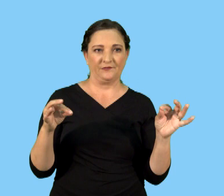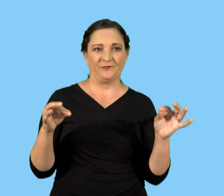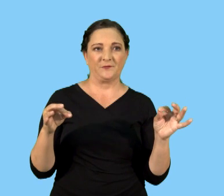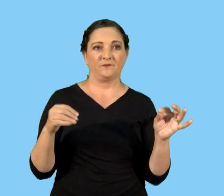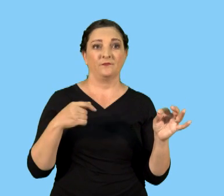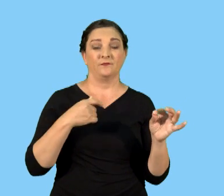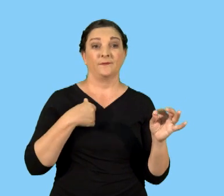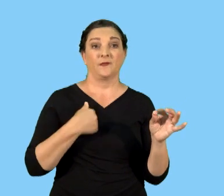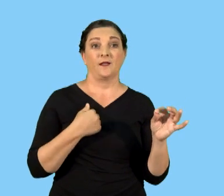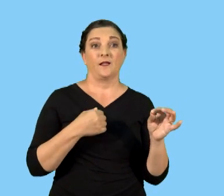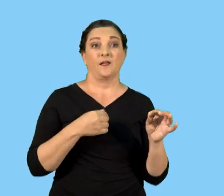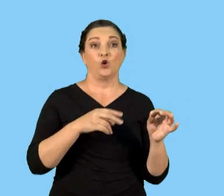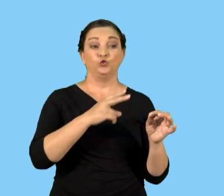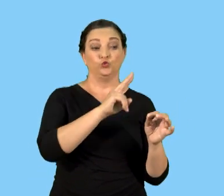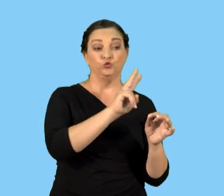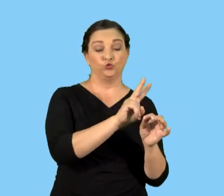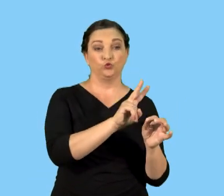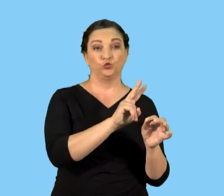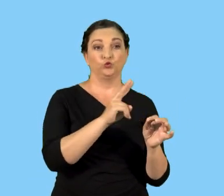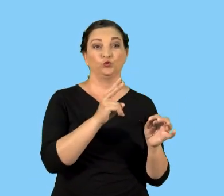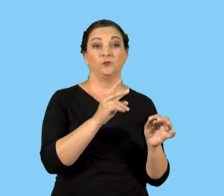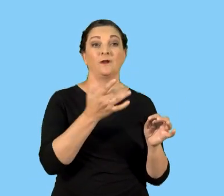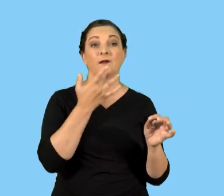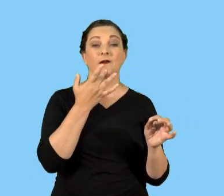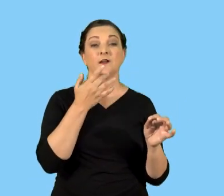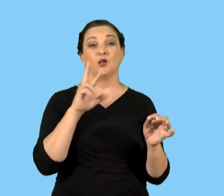compound. That means now we're going to have 2 ions on the right-hand